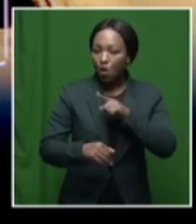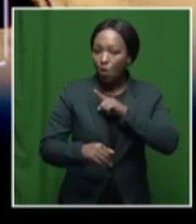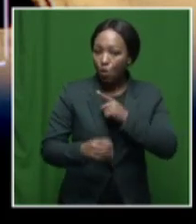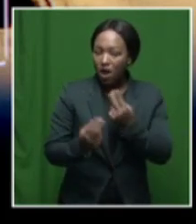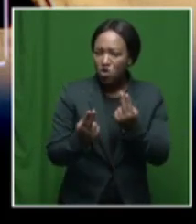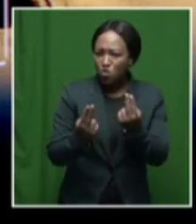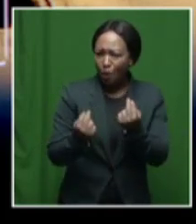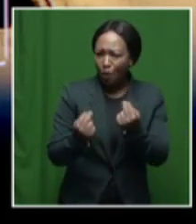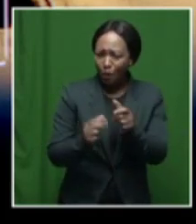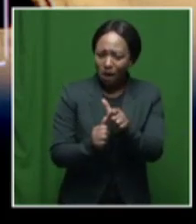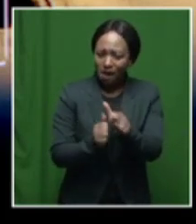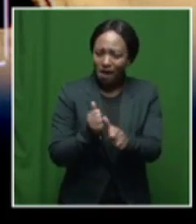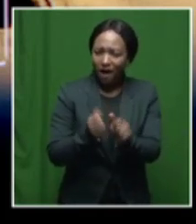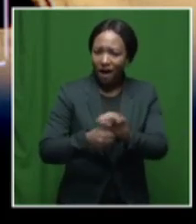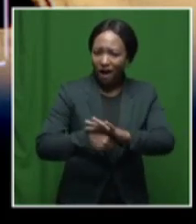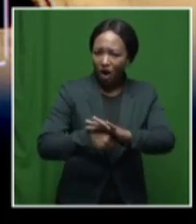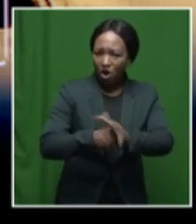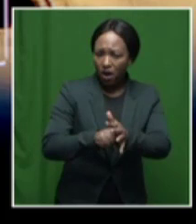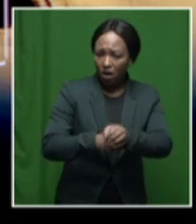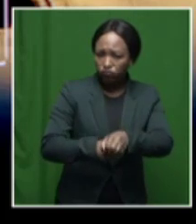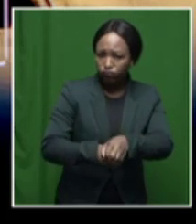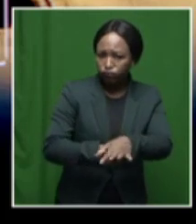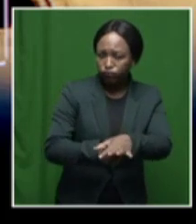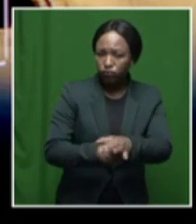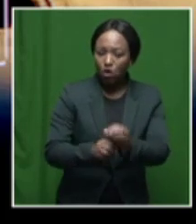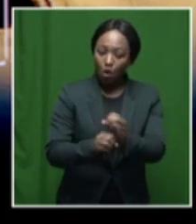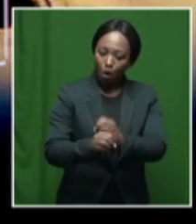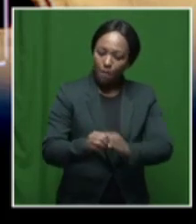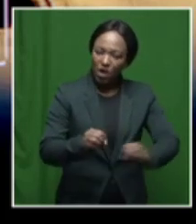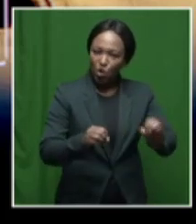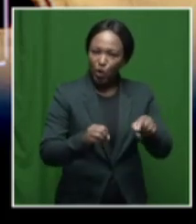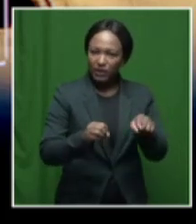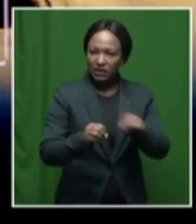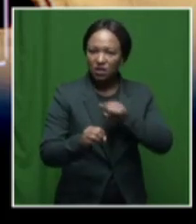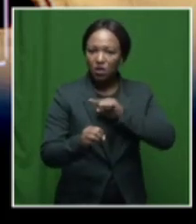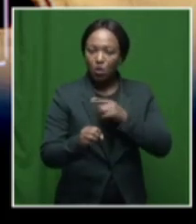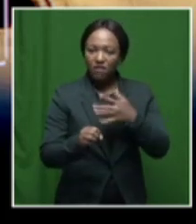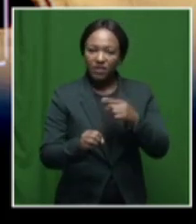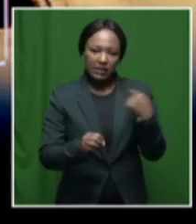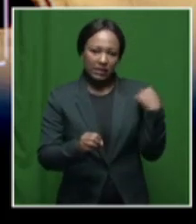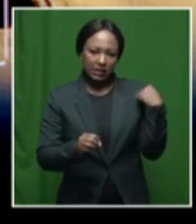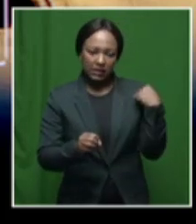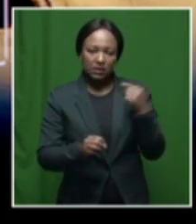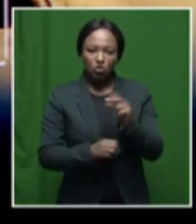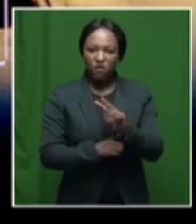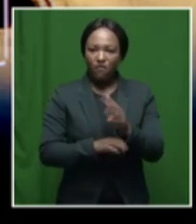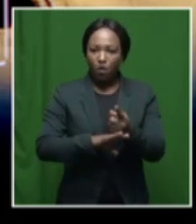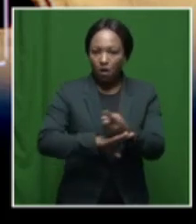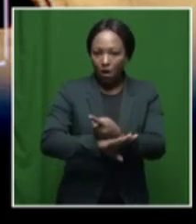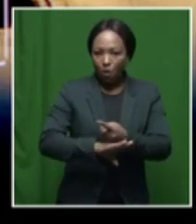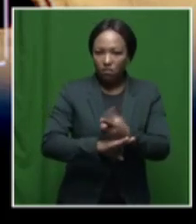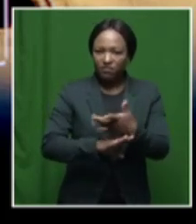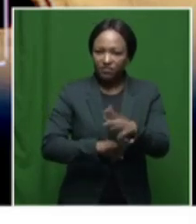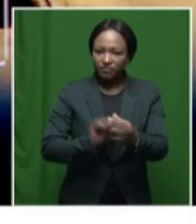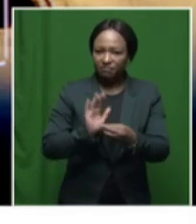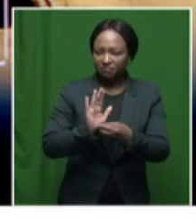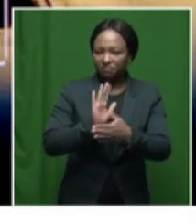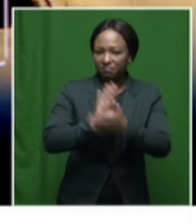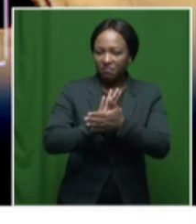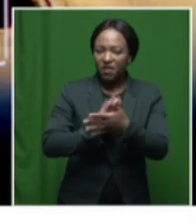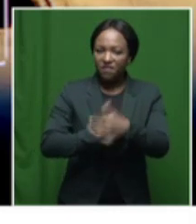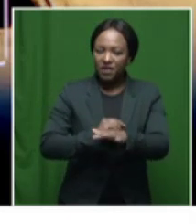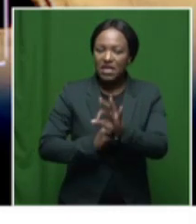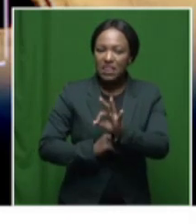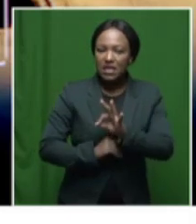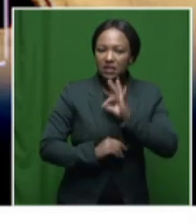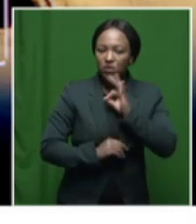new subvariant of Omicron. Our daily COVID-19 infections recorded over the last 24-hour period have registered